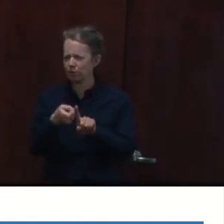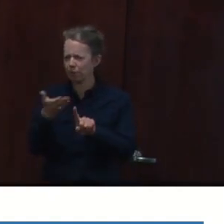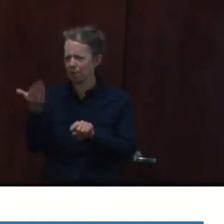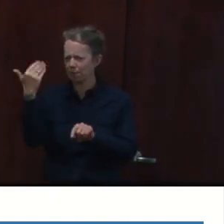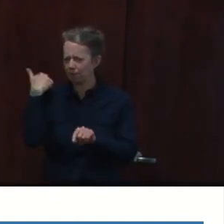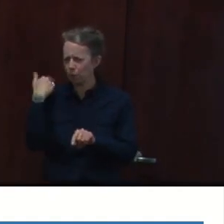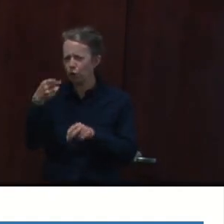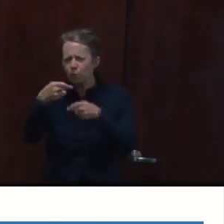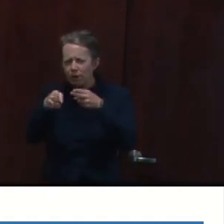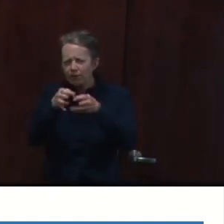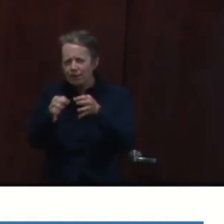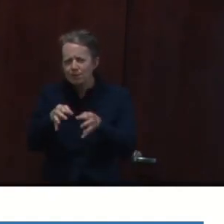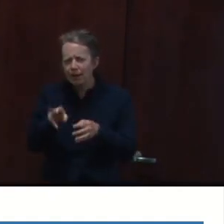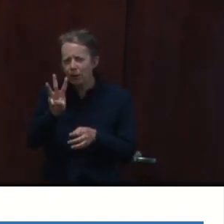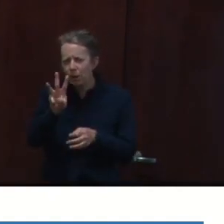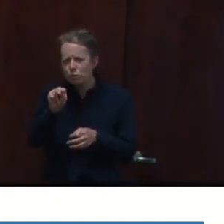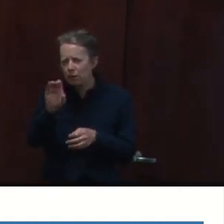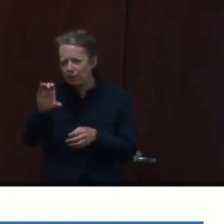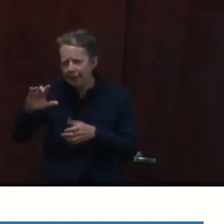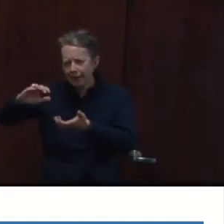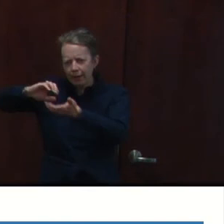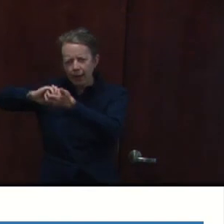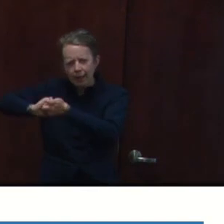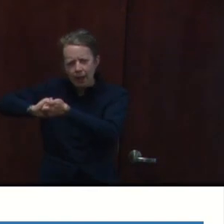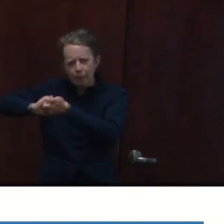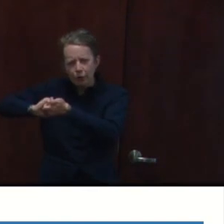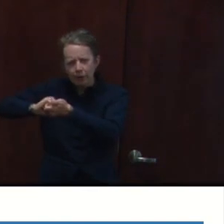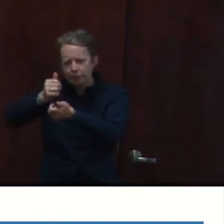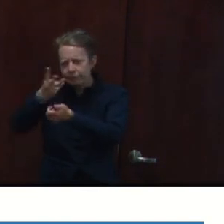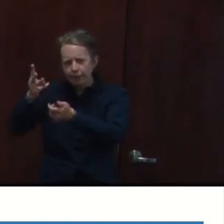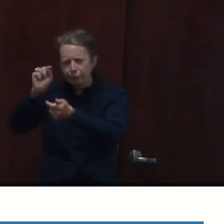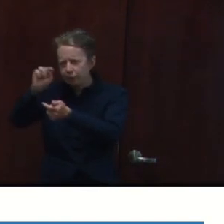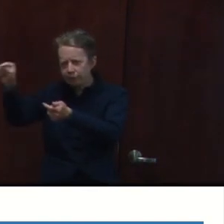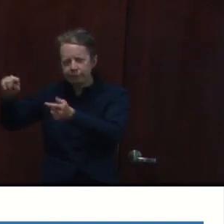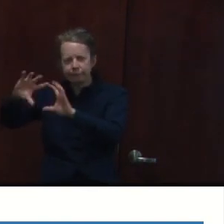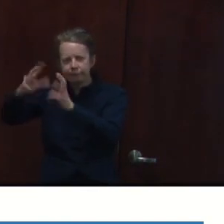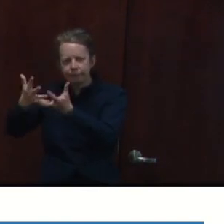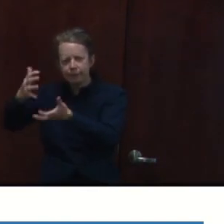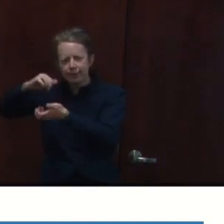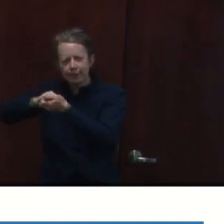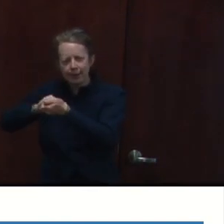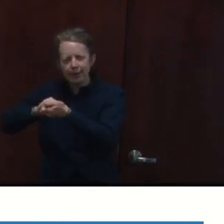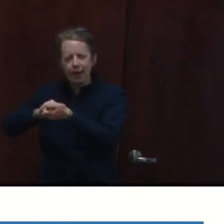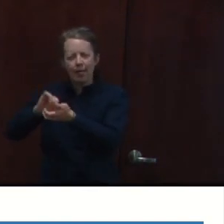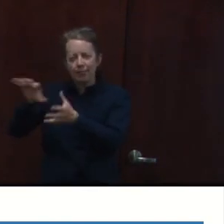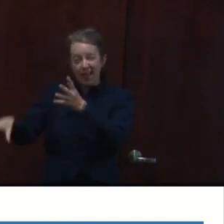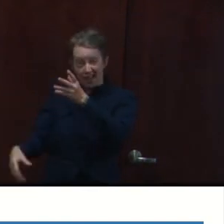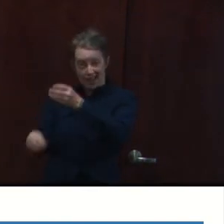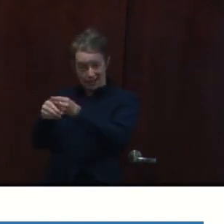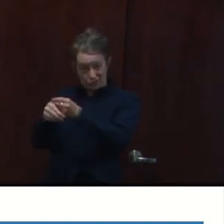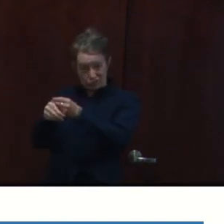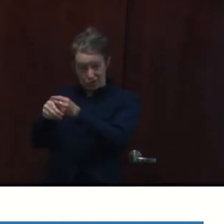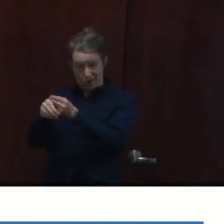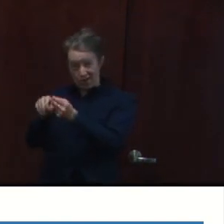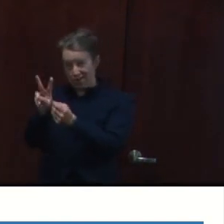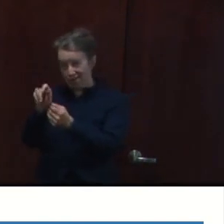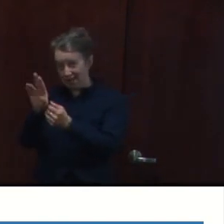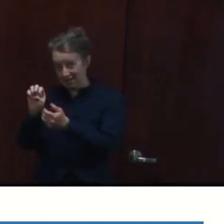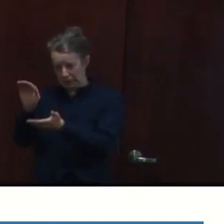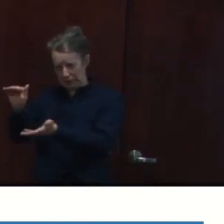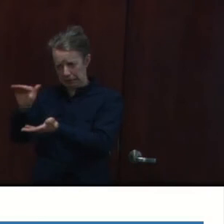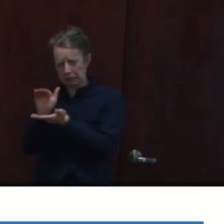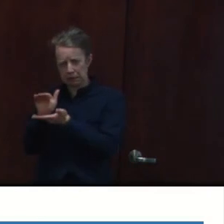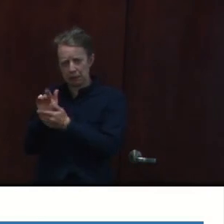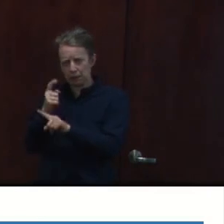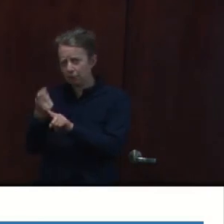that this WNC collaborative in terms of where those extra, again in air quotes, vaccines are coming from? Are they from